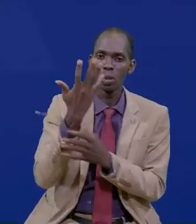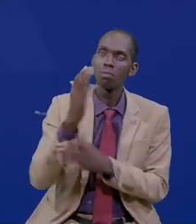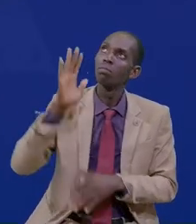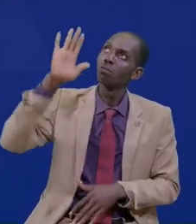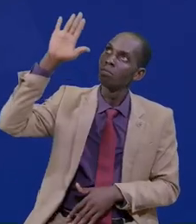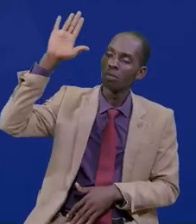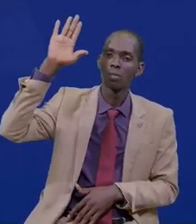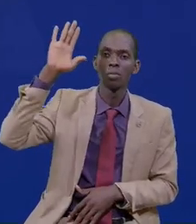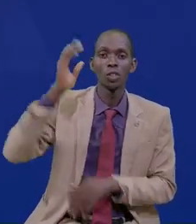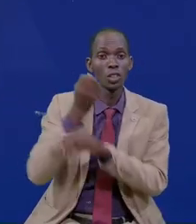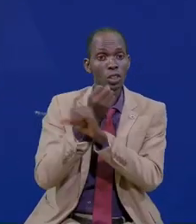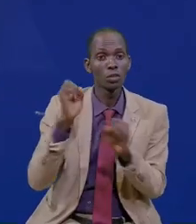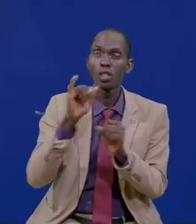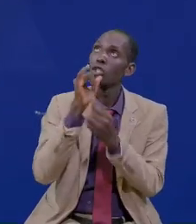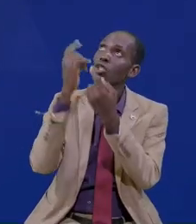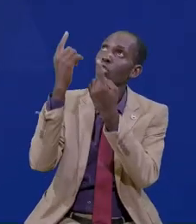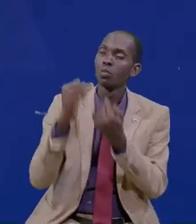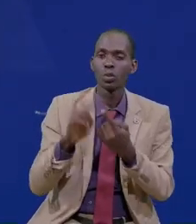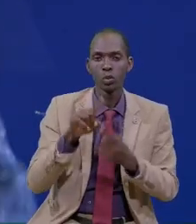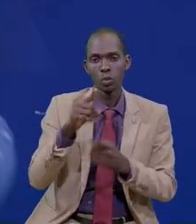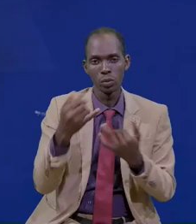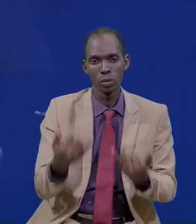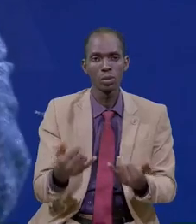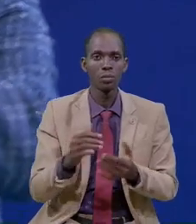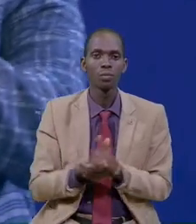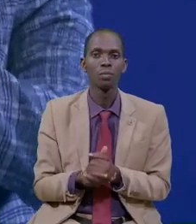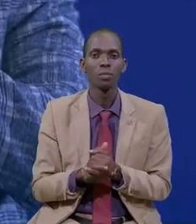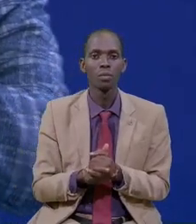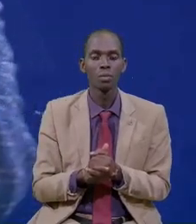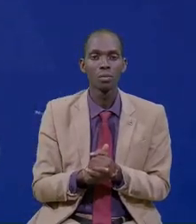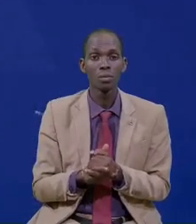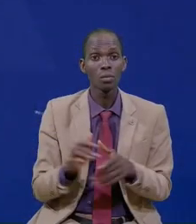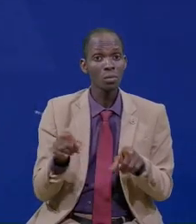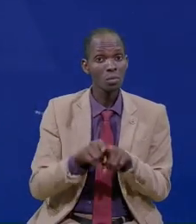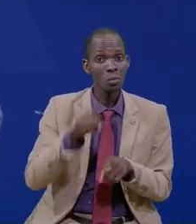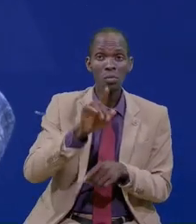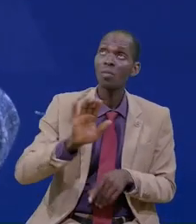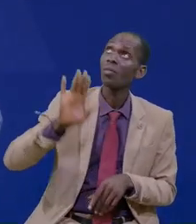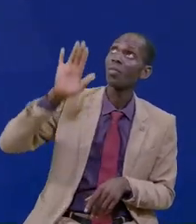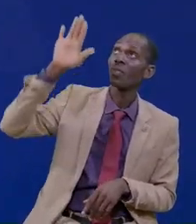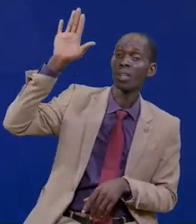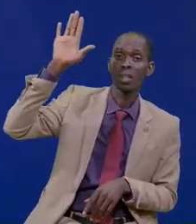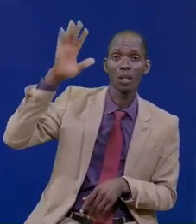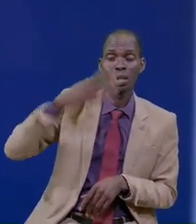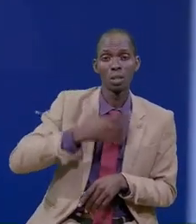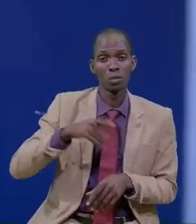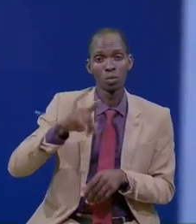suivez. Levez-vous et levez la main, le salut vous parvient maintenant. As you are raising up your hand, comme vous levez la main, I want you to